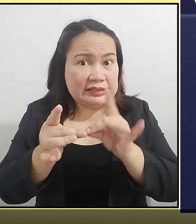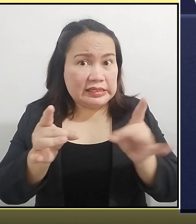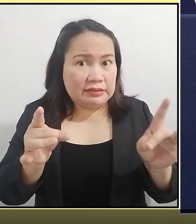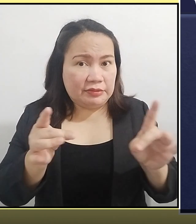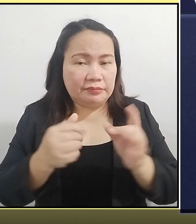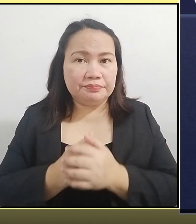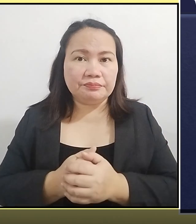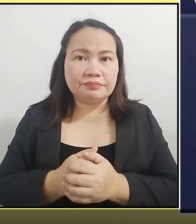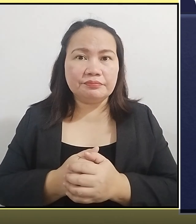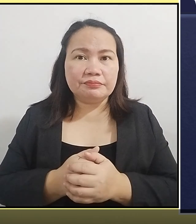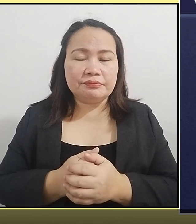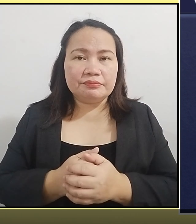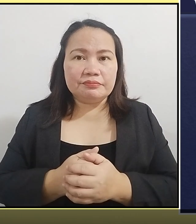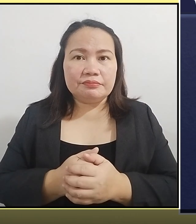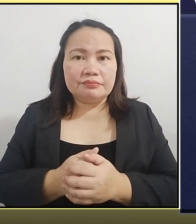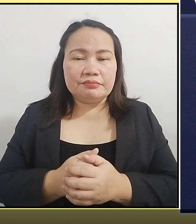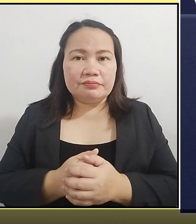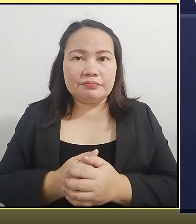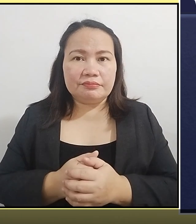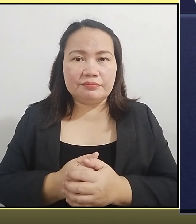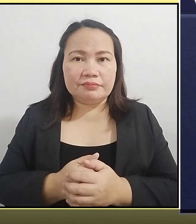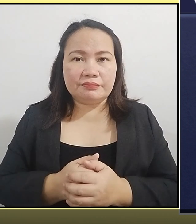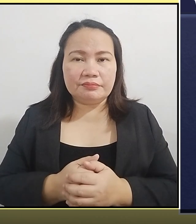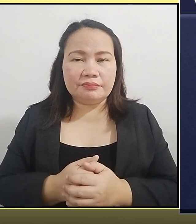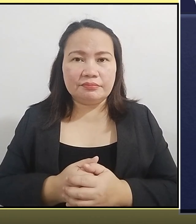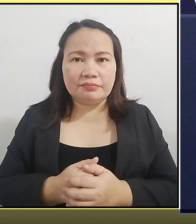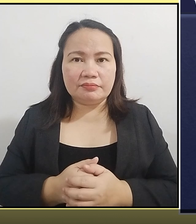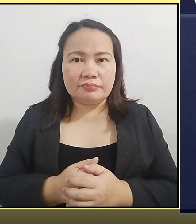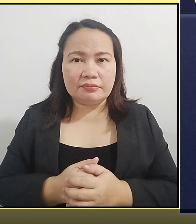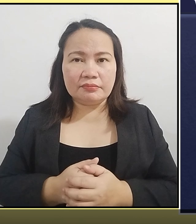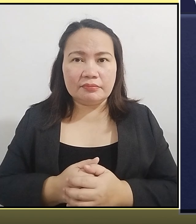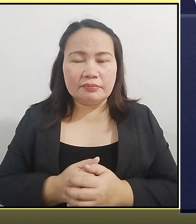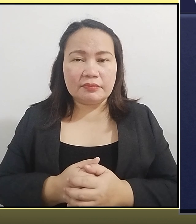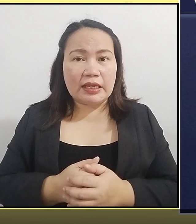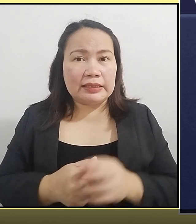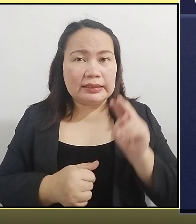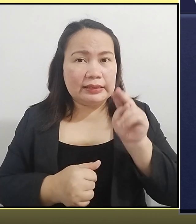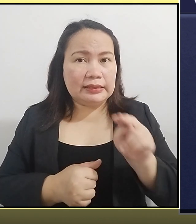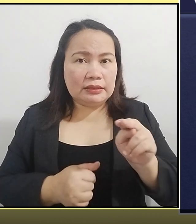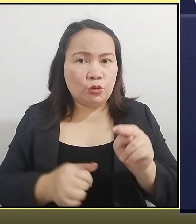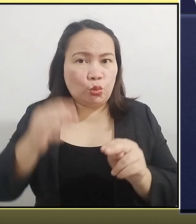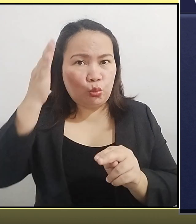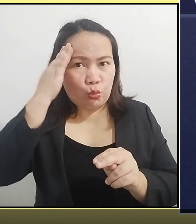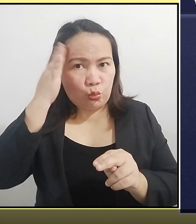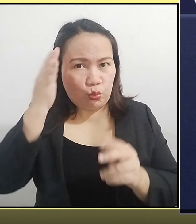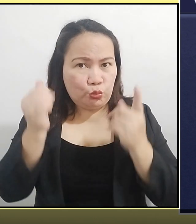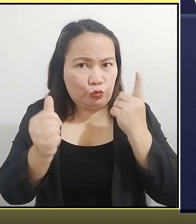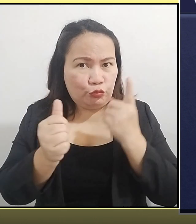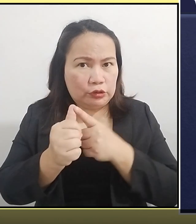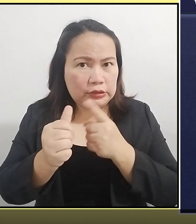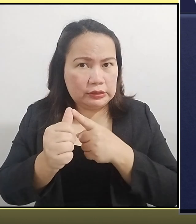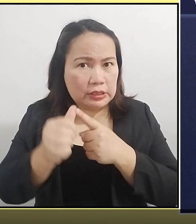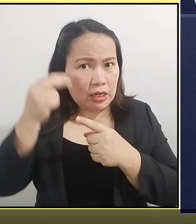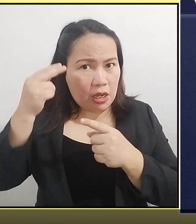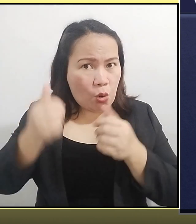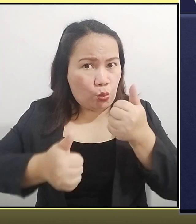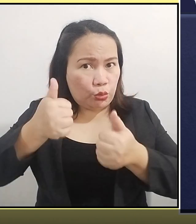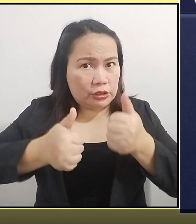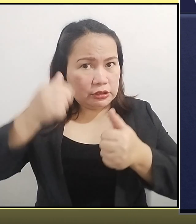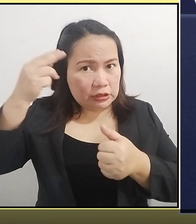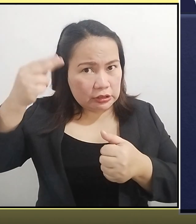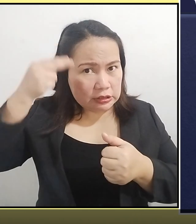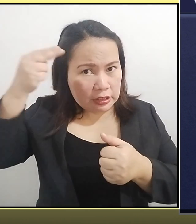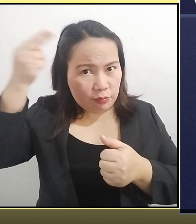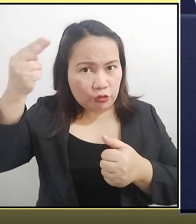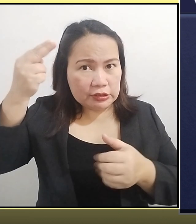maisulat natin siya into an if-then form, we need to identify first the hypothesis and the conclusion from